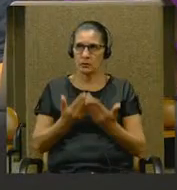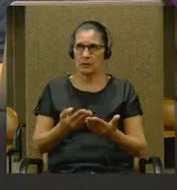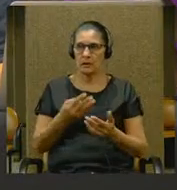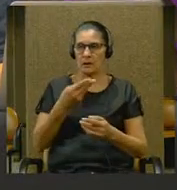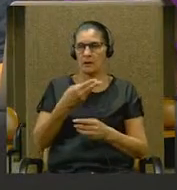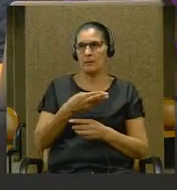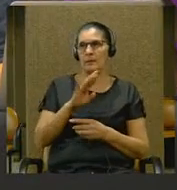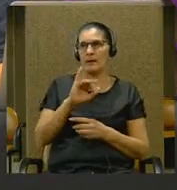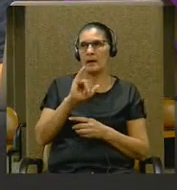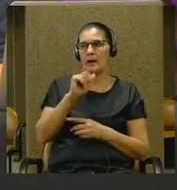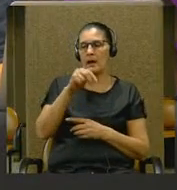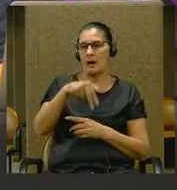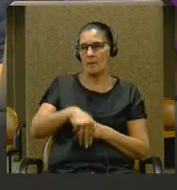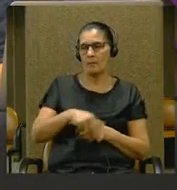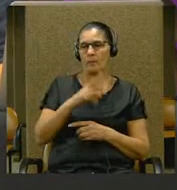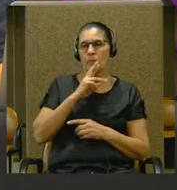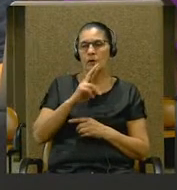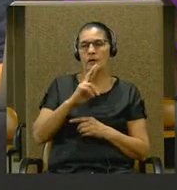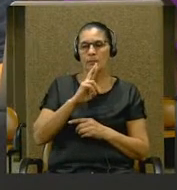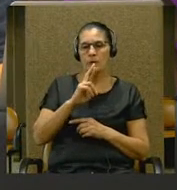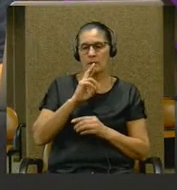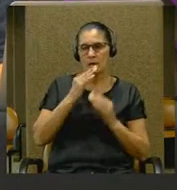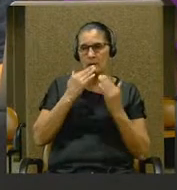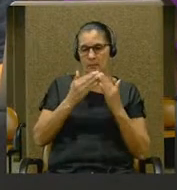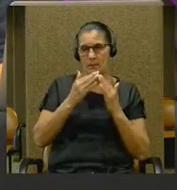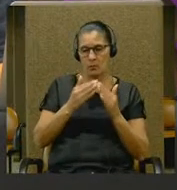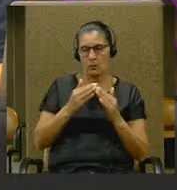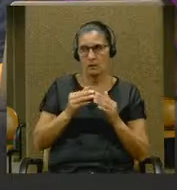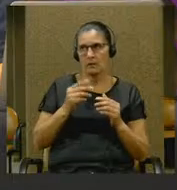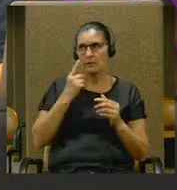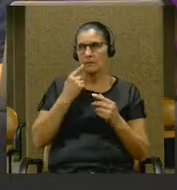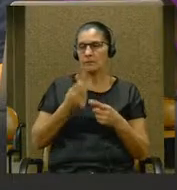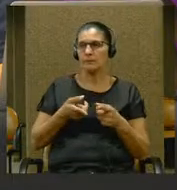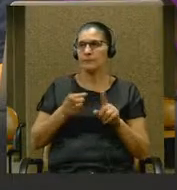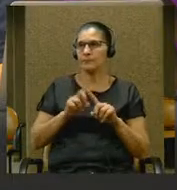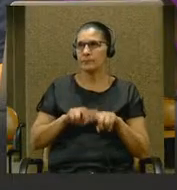Thank you very much, Brian, for answering the questions.